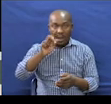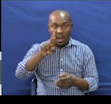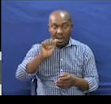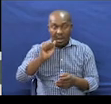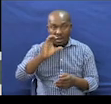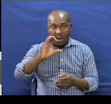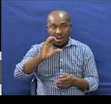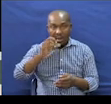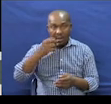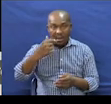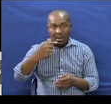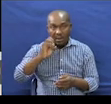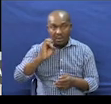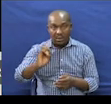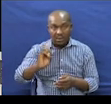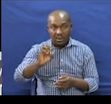of human population.